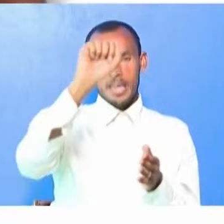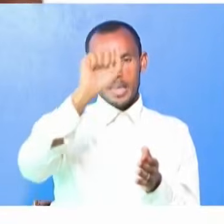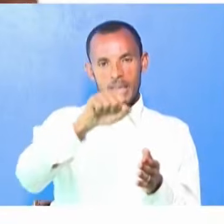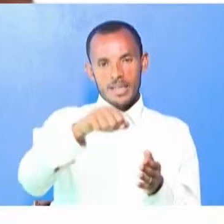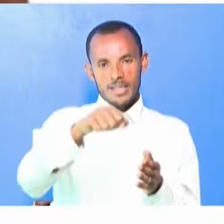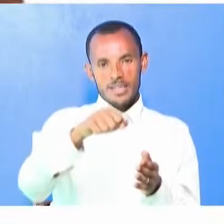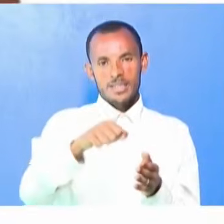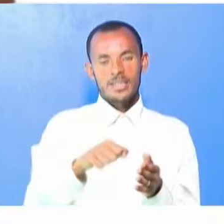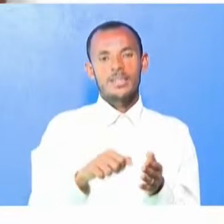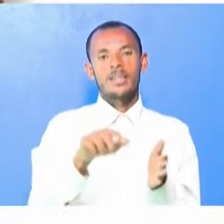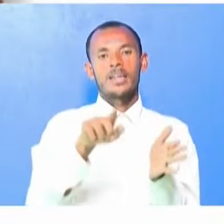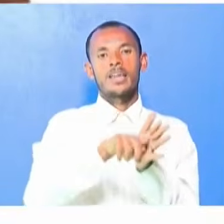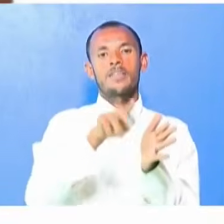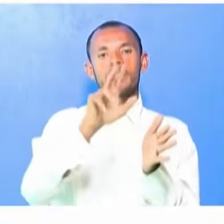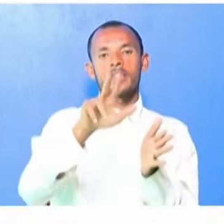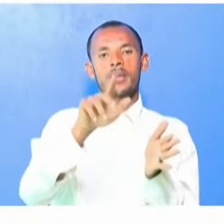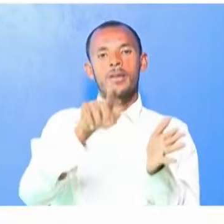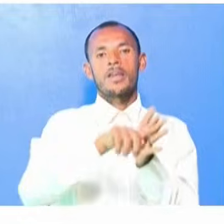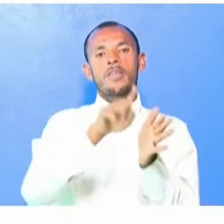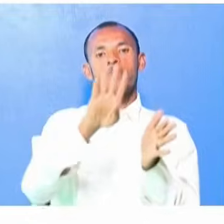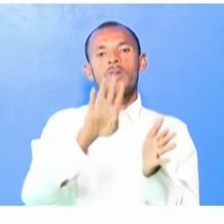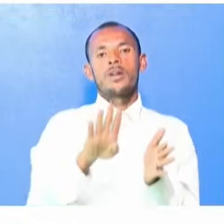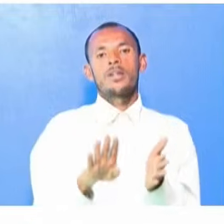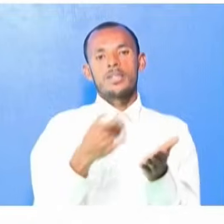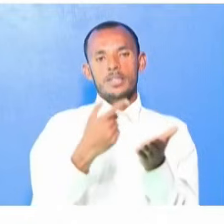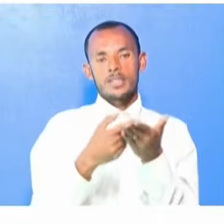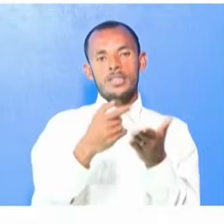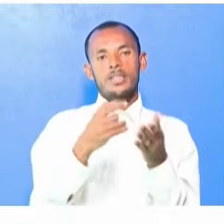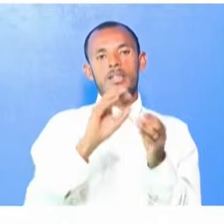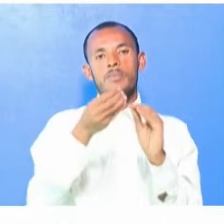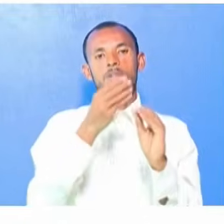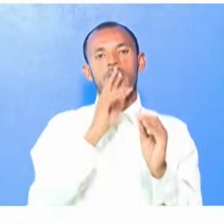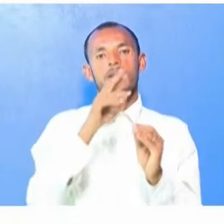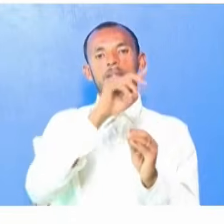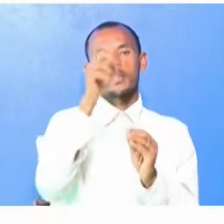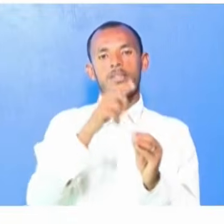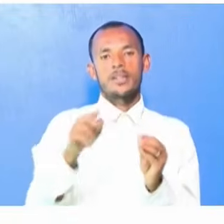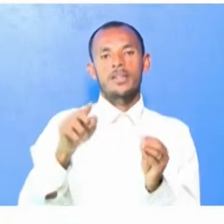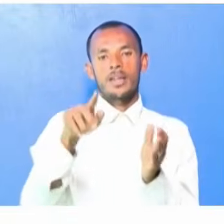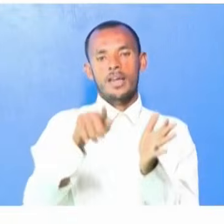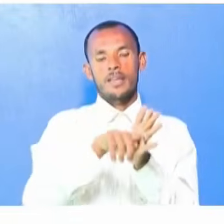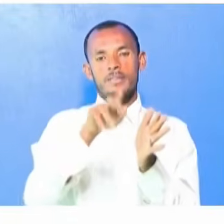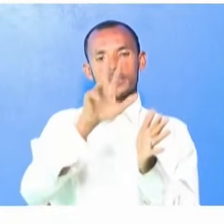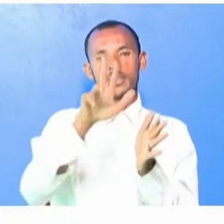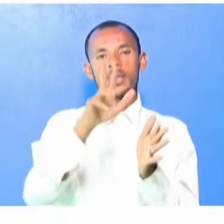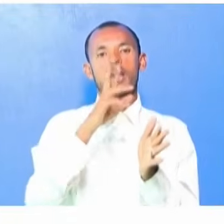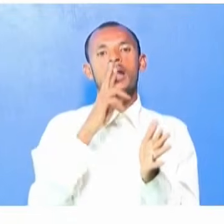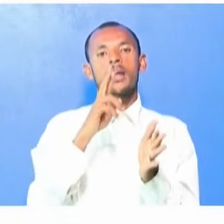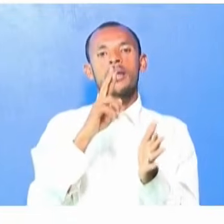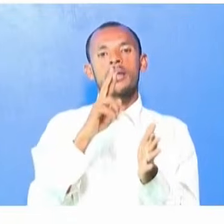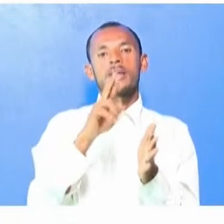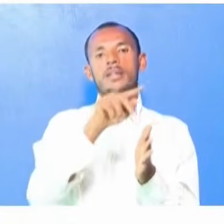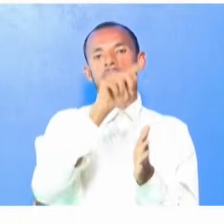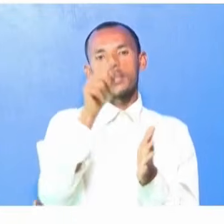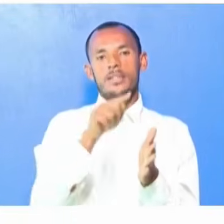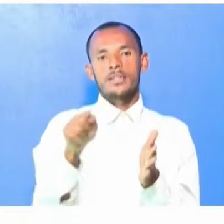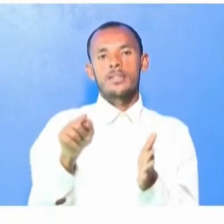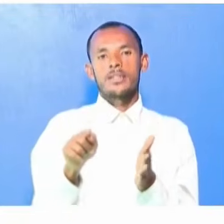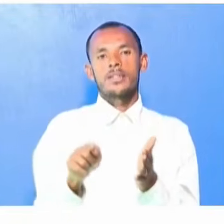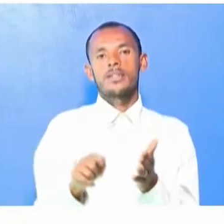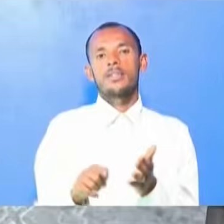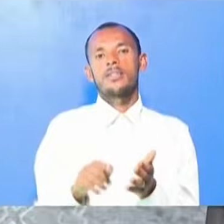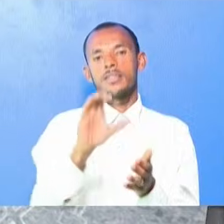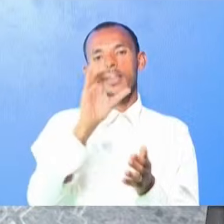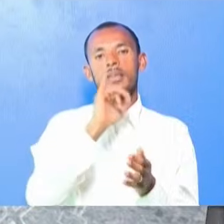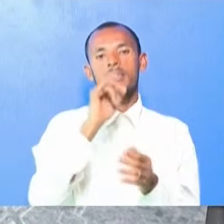of integer, -3, -4, and so on. Such numbers are integers. Therefore, -3 is element of Z. This one is